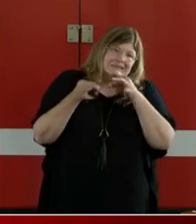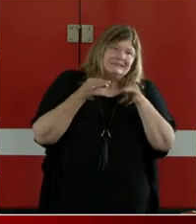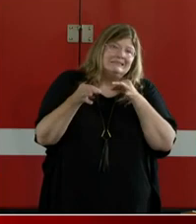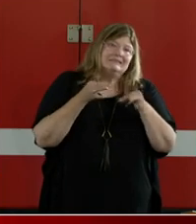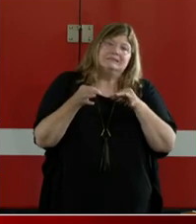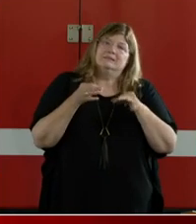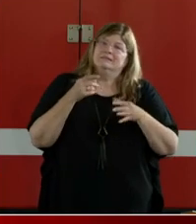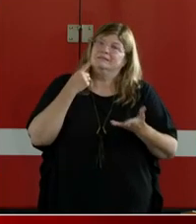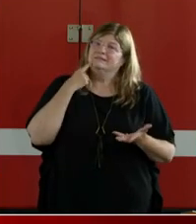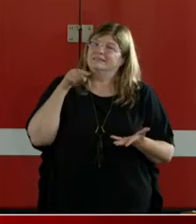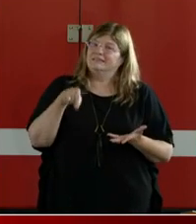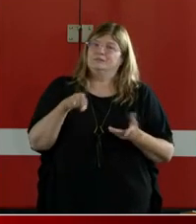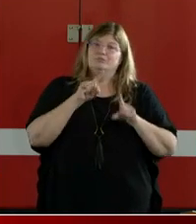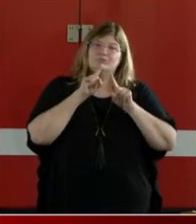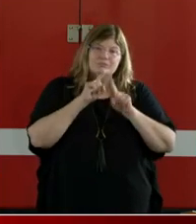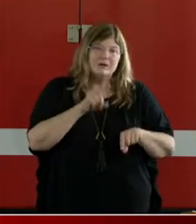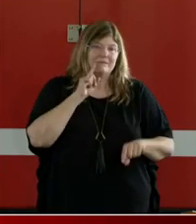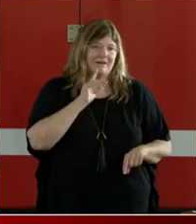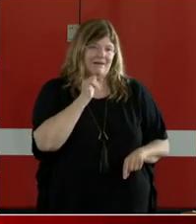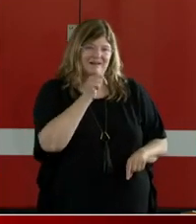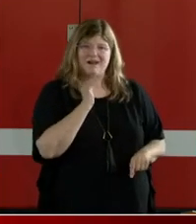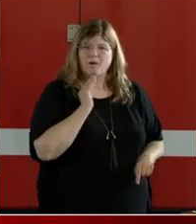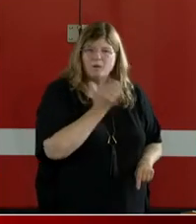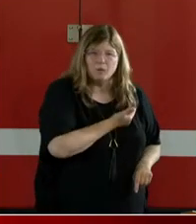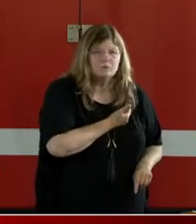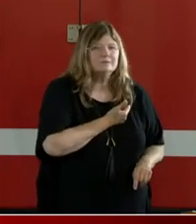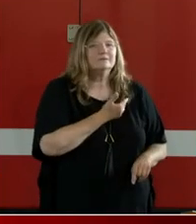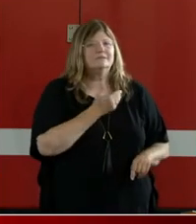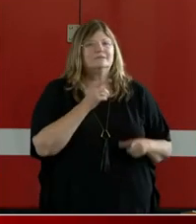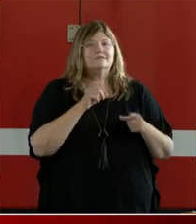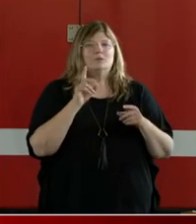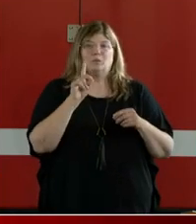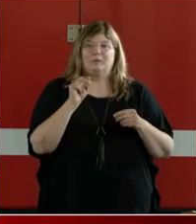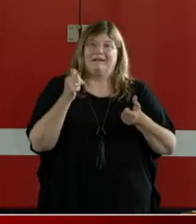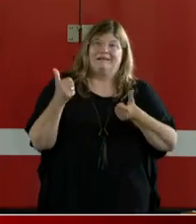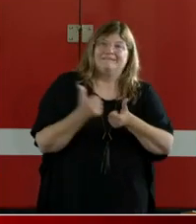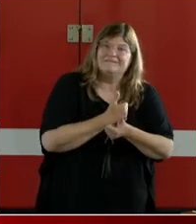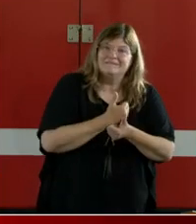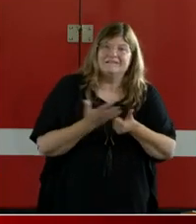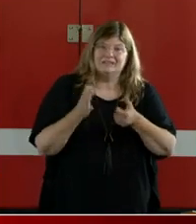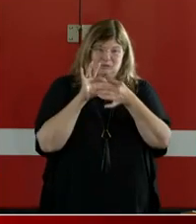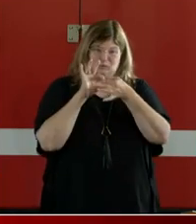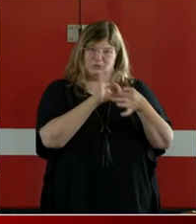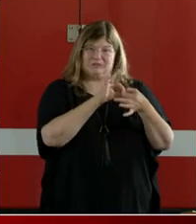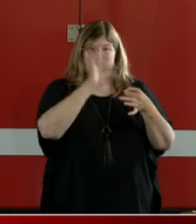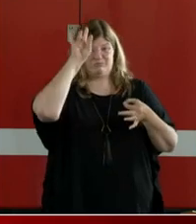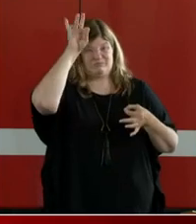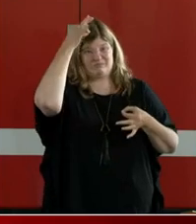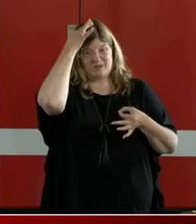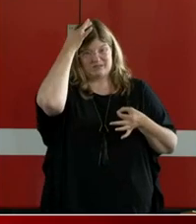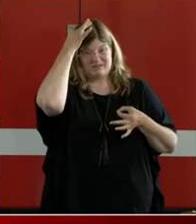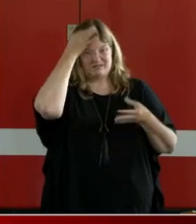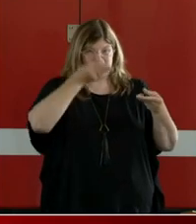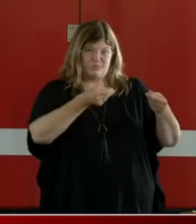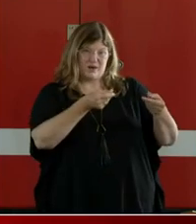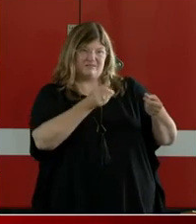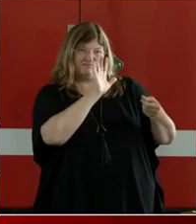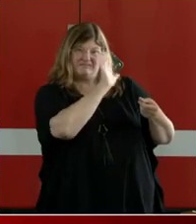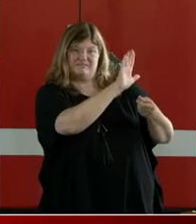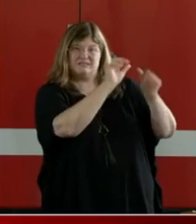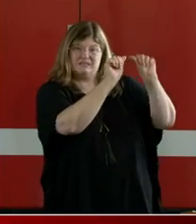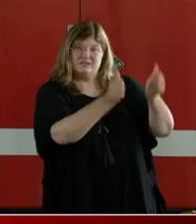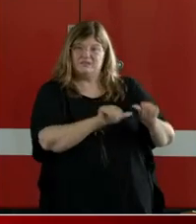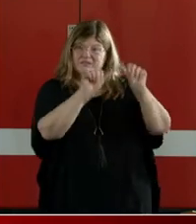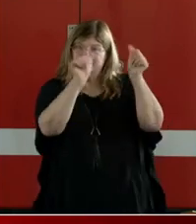not our intention to do anything with the federal monuments and memorials. I said, I